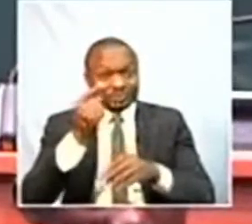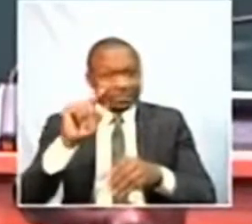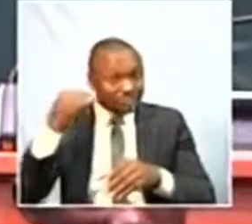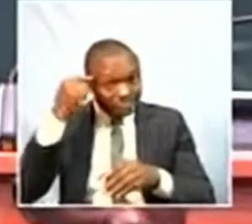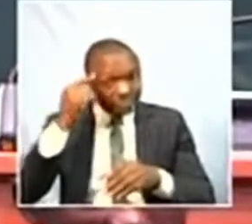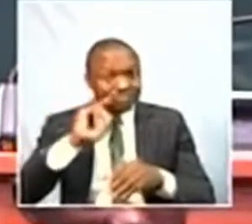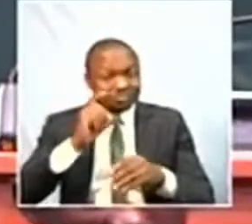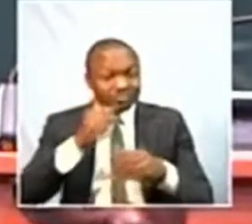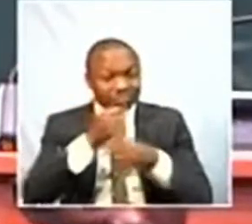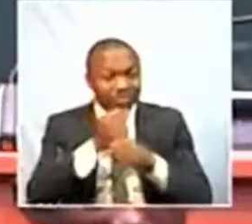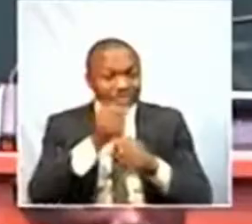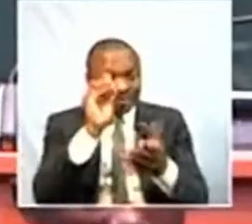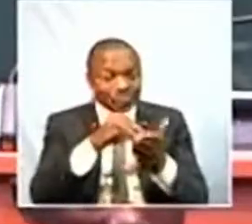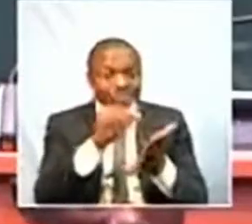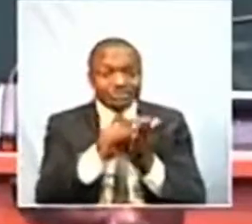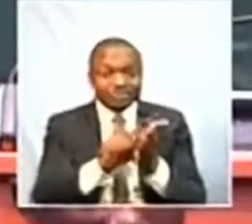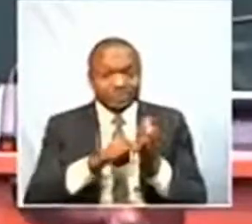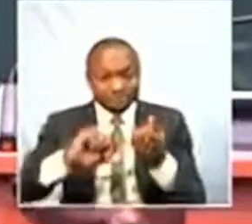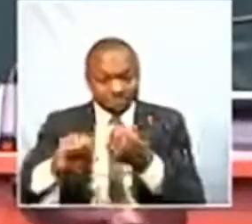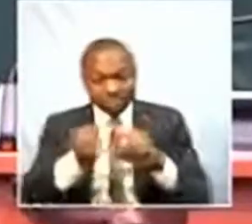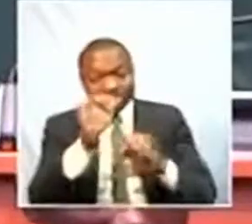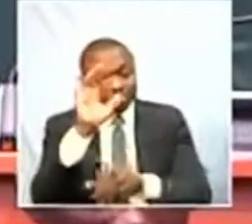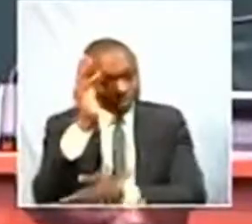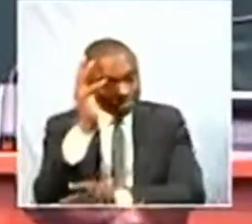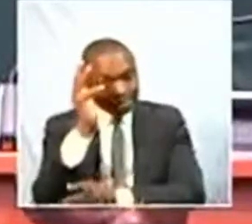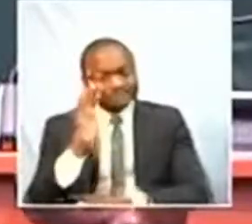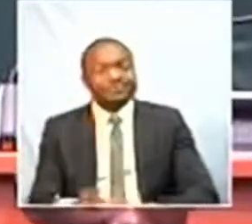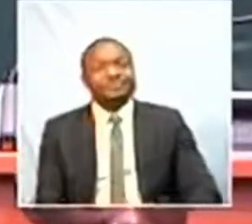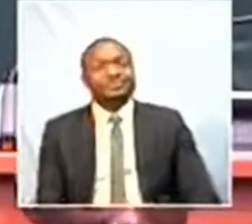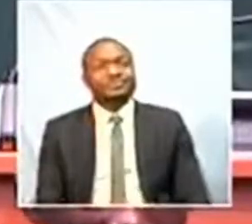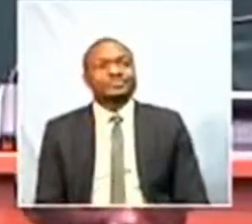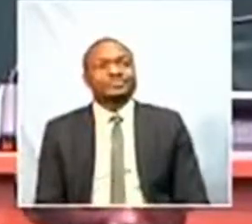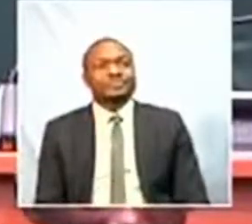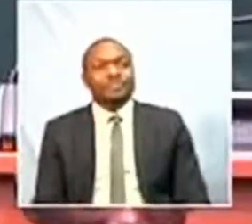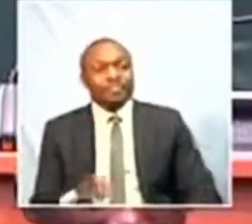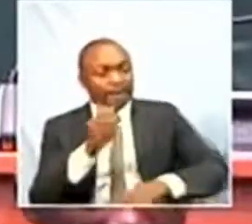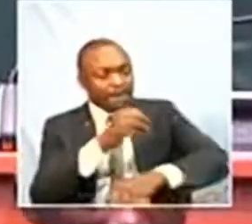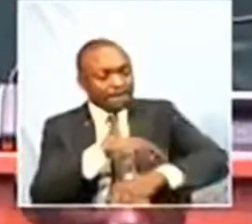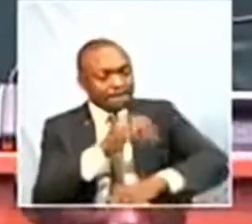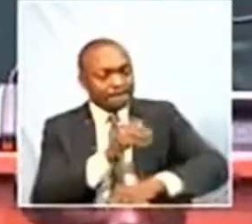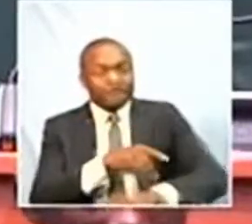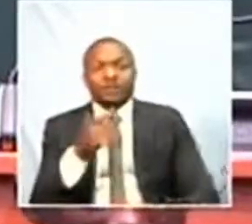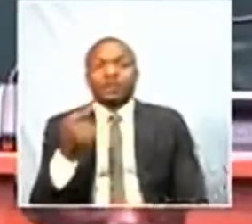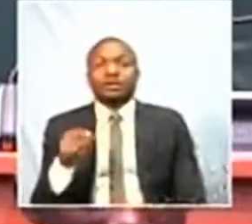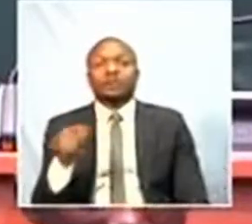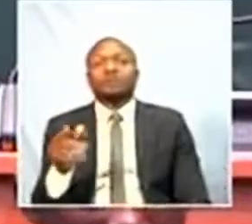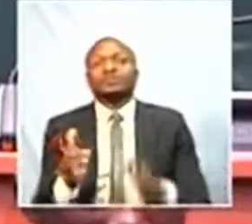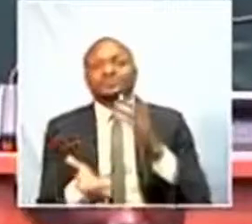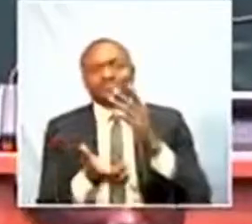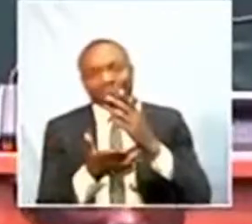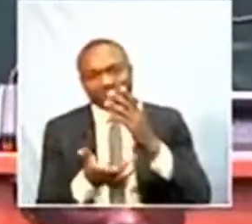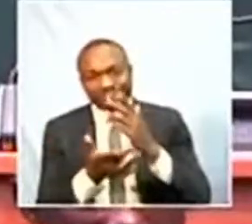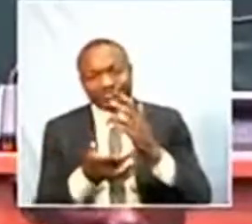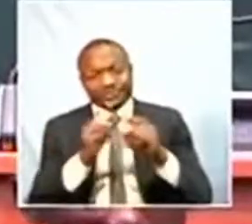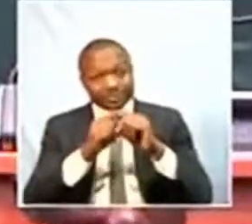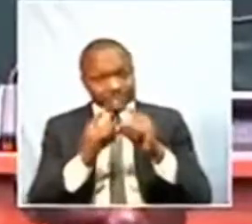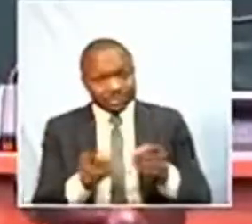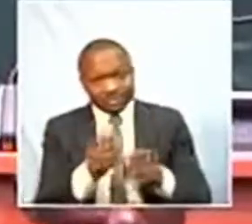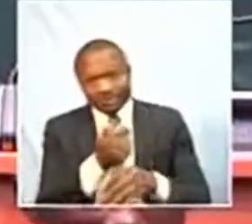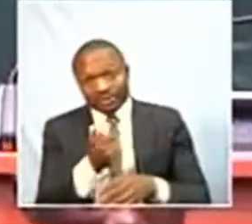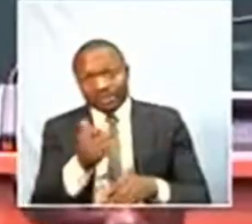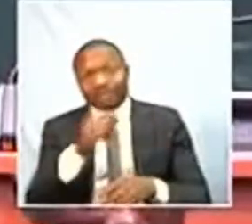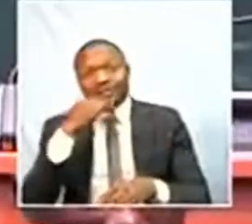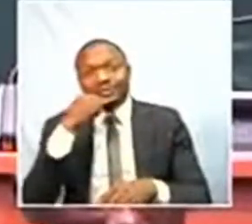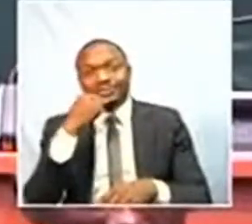enforce laws, protect forests, and invest in greener technologies, Madam Speaker. But as another saying